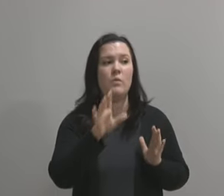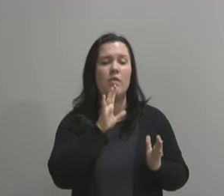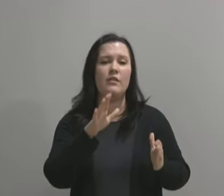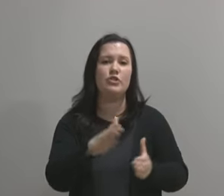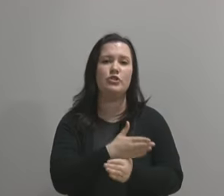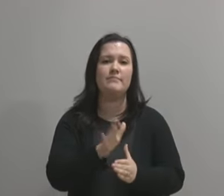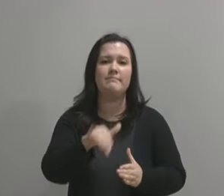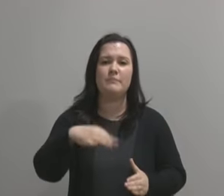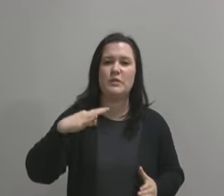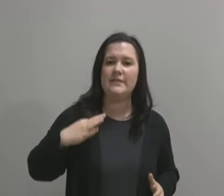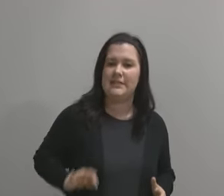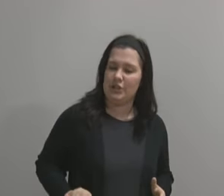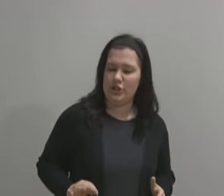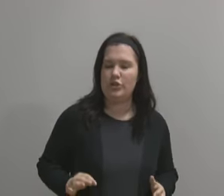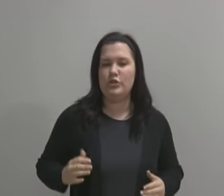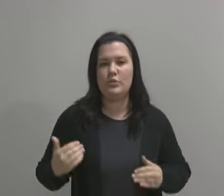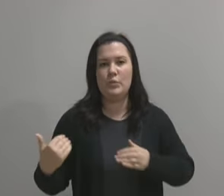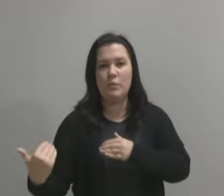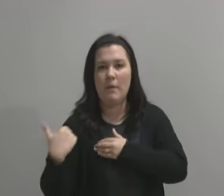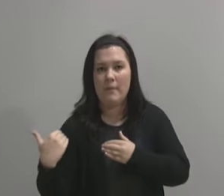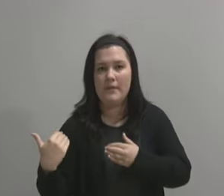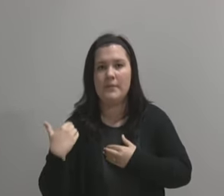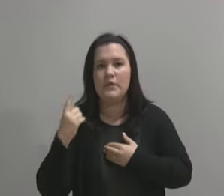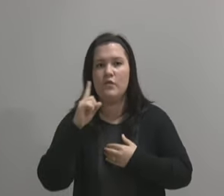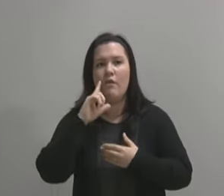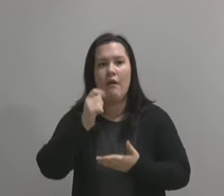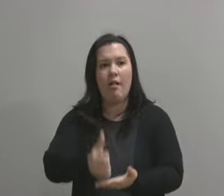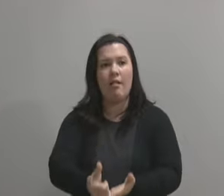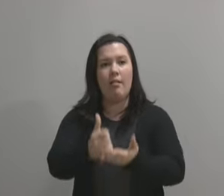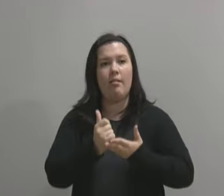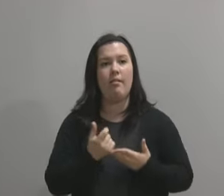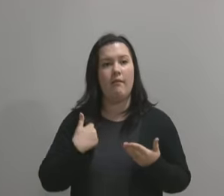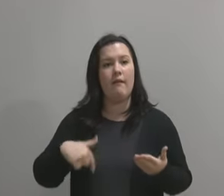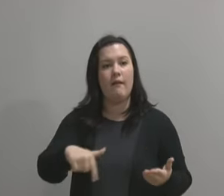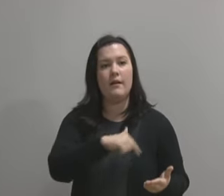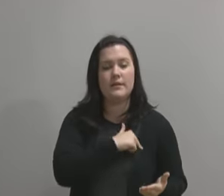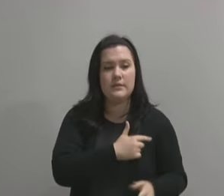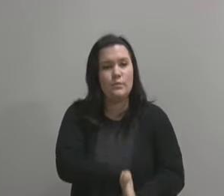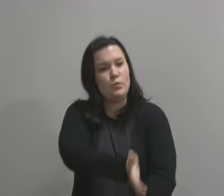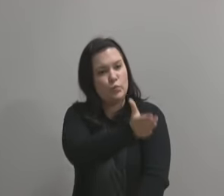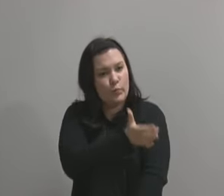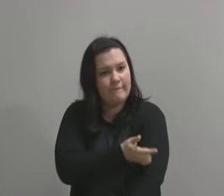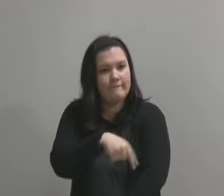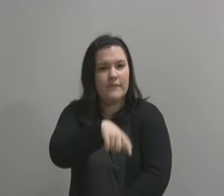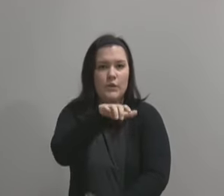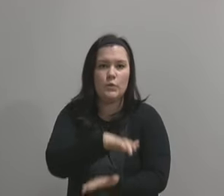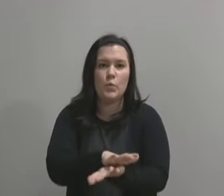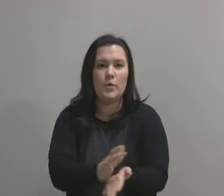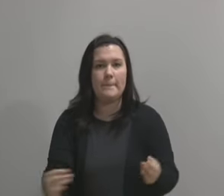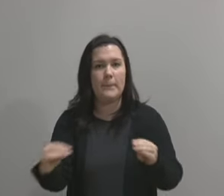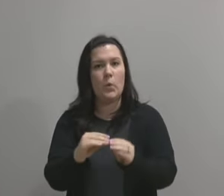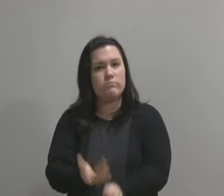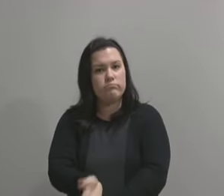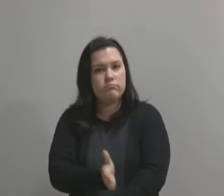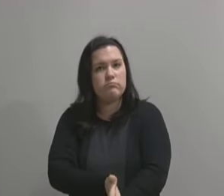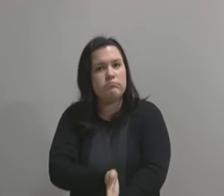the privilege and responsibility of helping us improve our school further